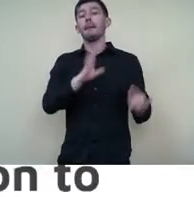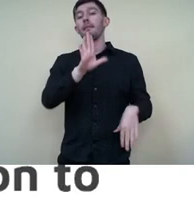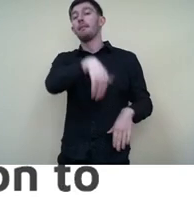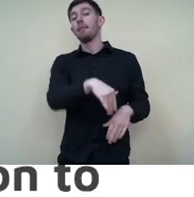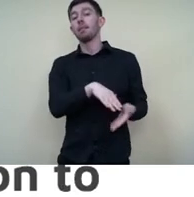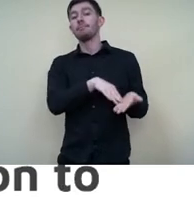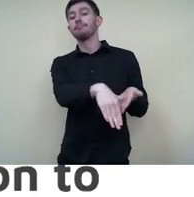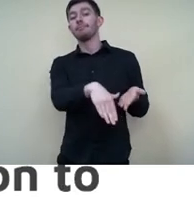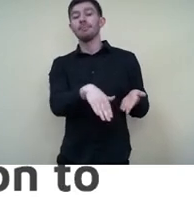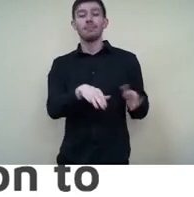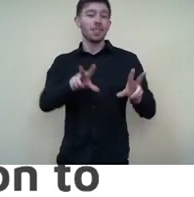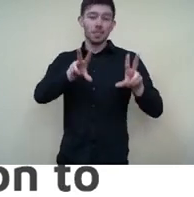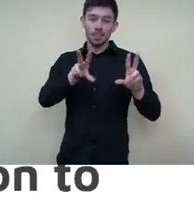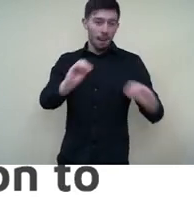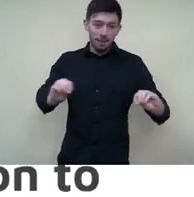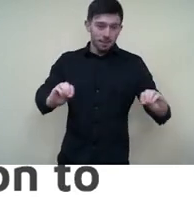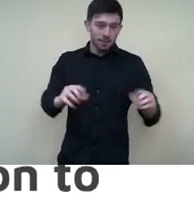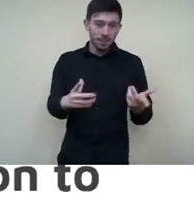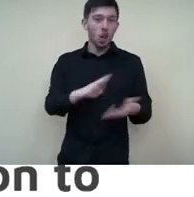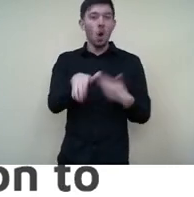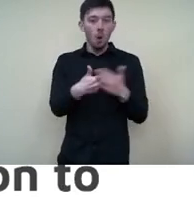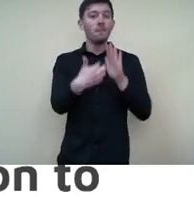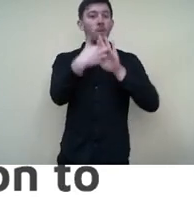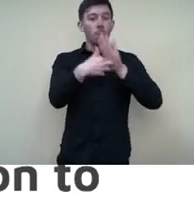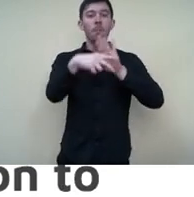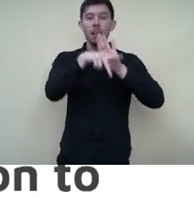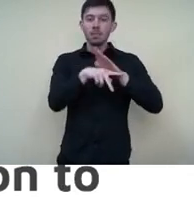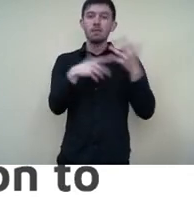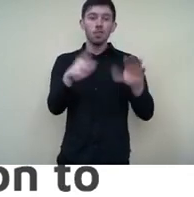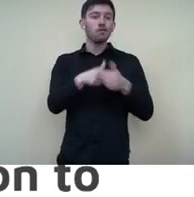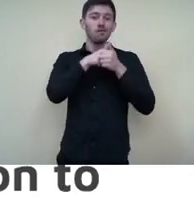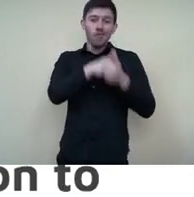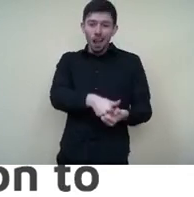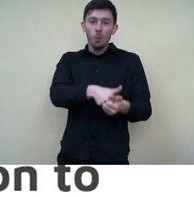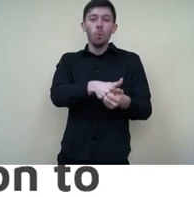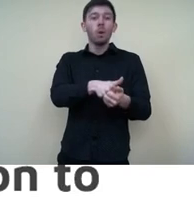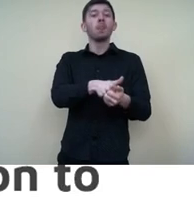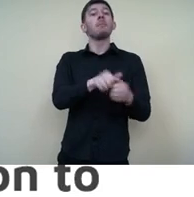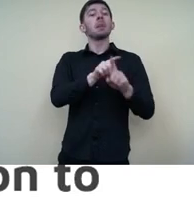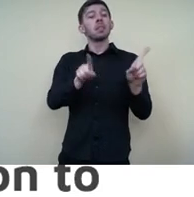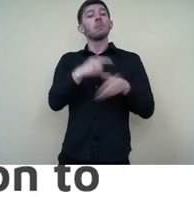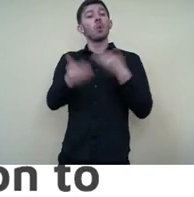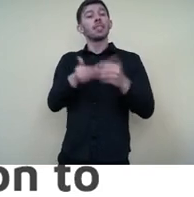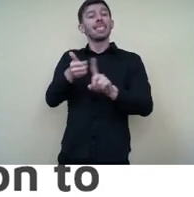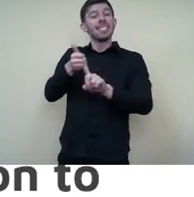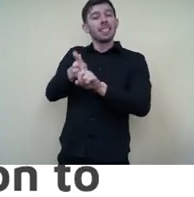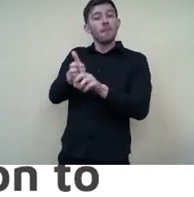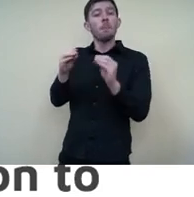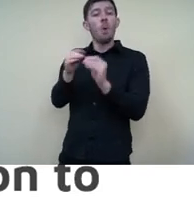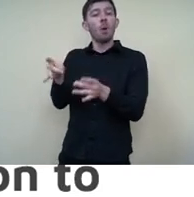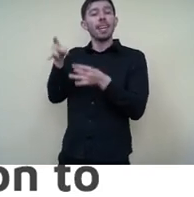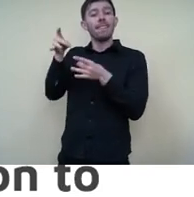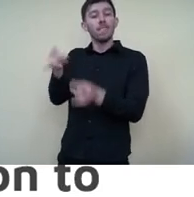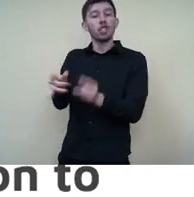any compromises in regulation. And so it was really just about making the process more efficient, and likely